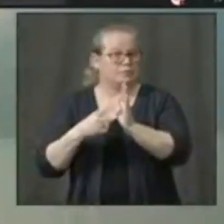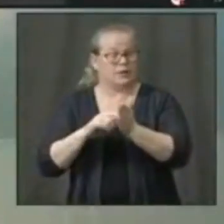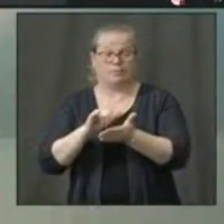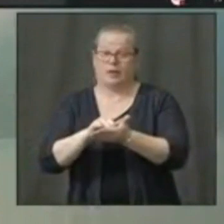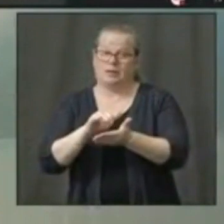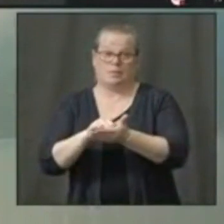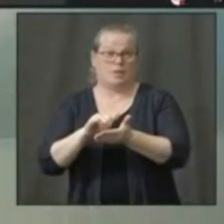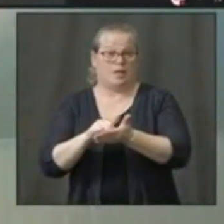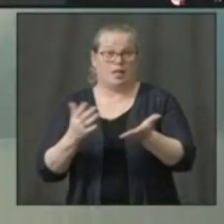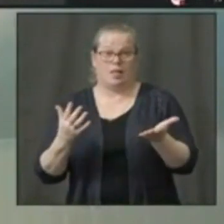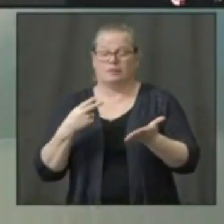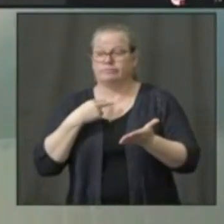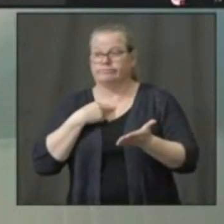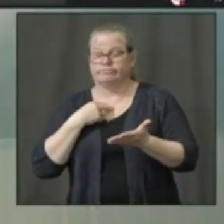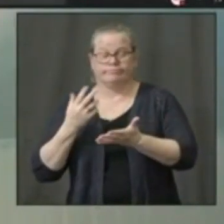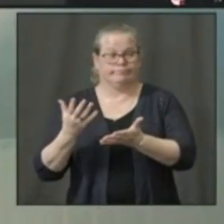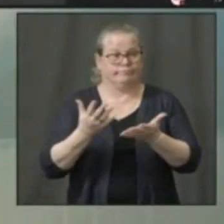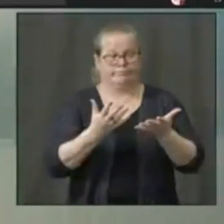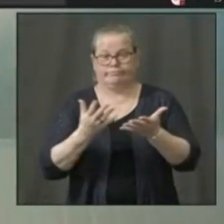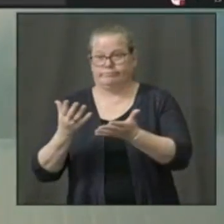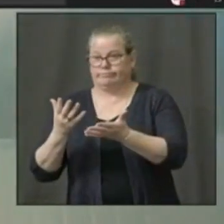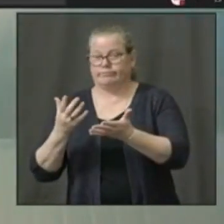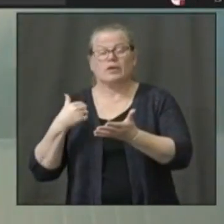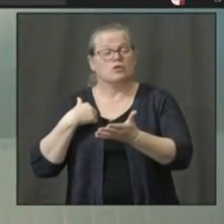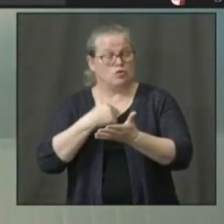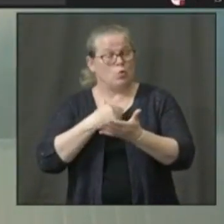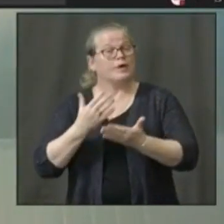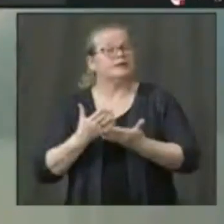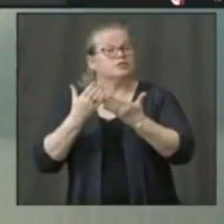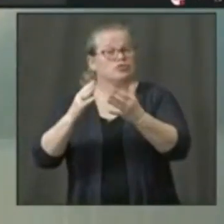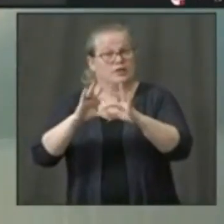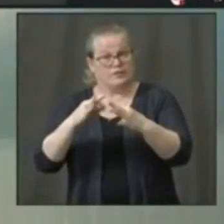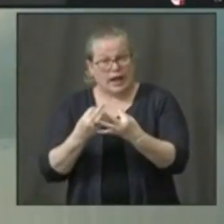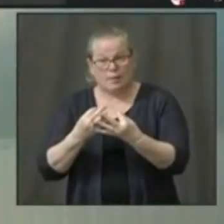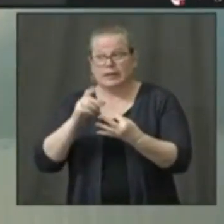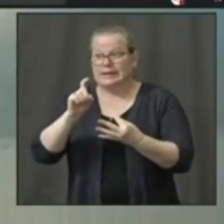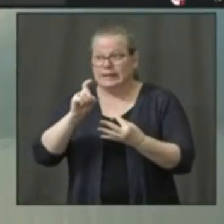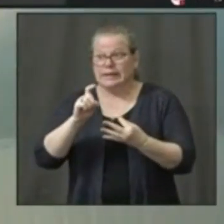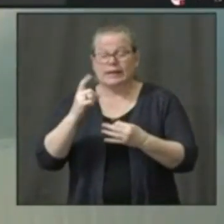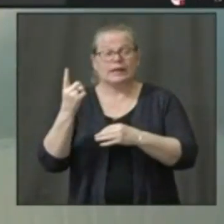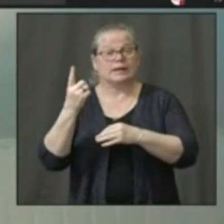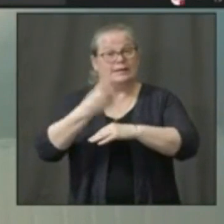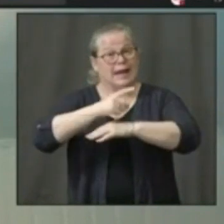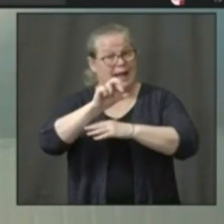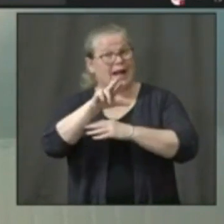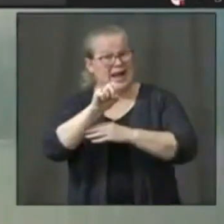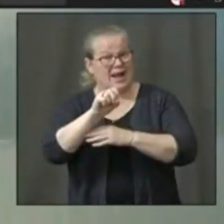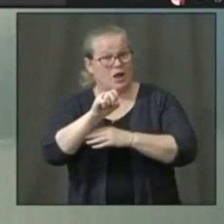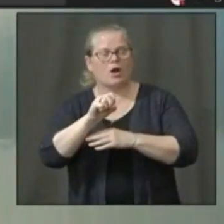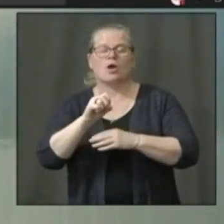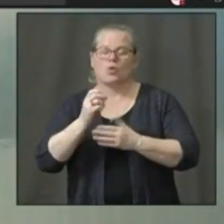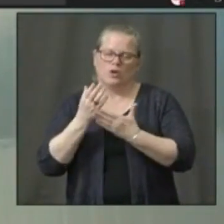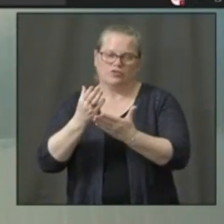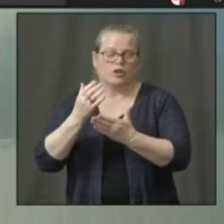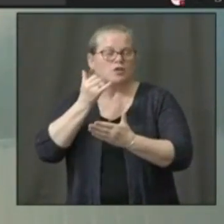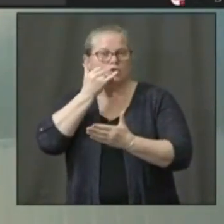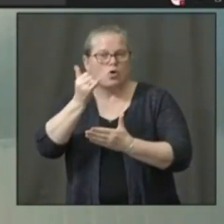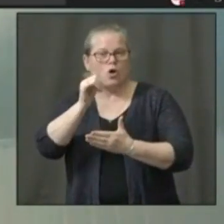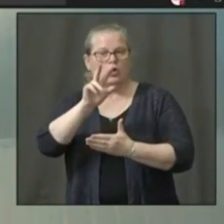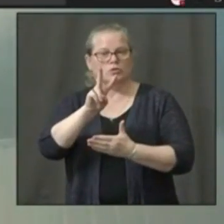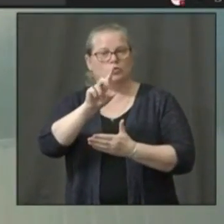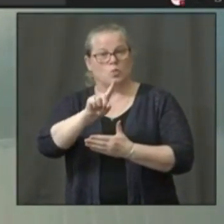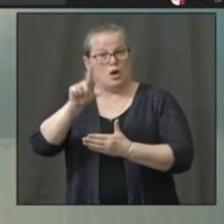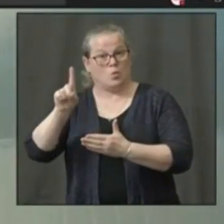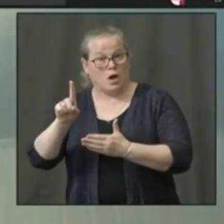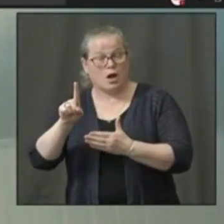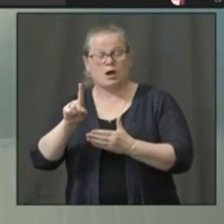possible. So we're suggesting that families who still need help finding childcare call 211 to find licensed childcare